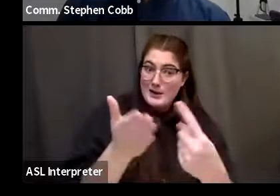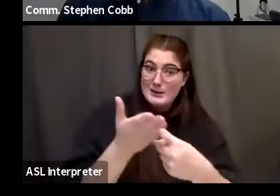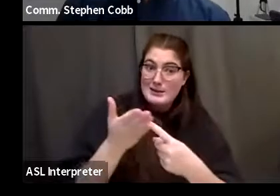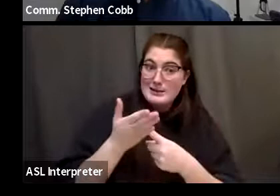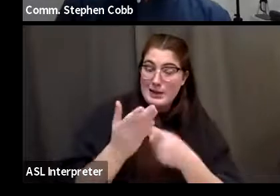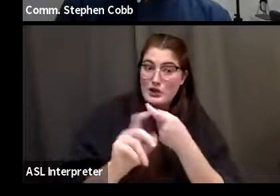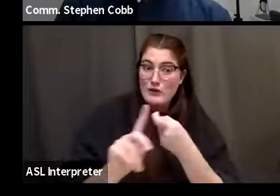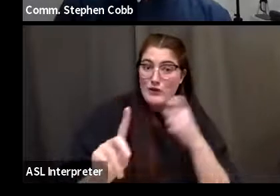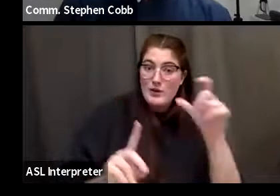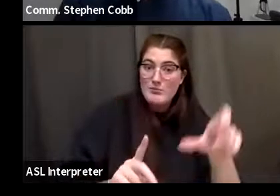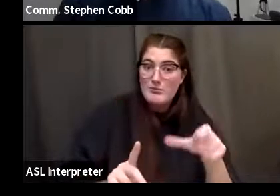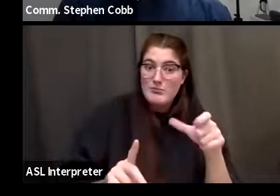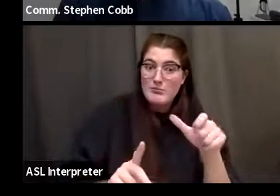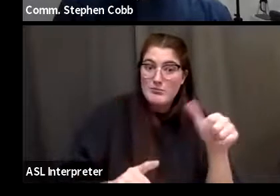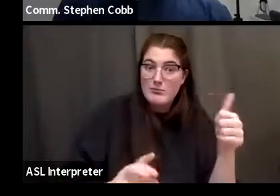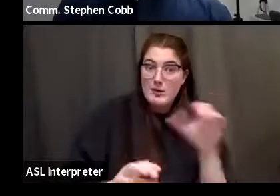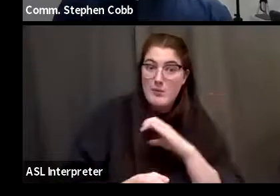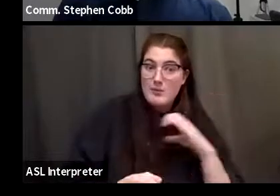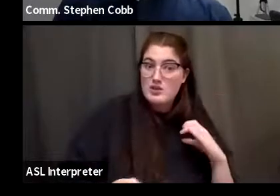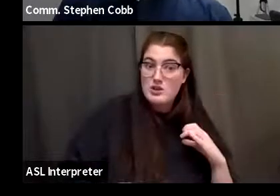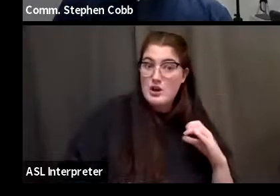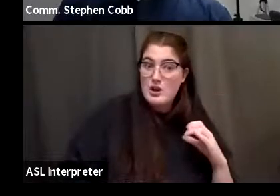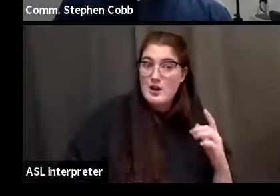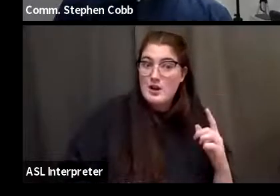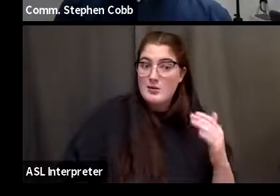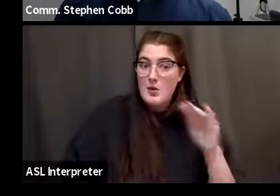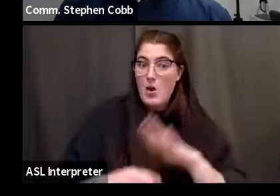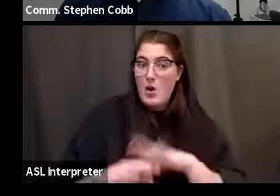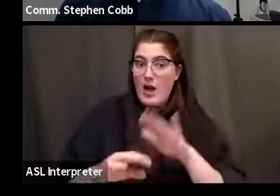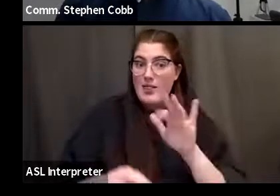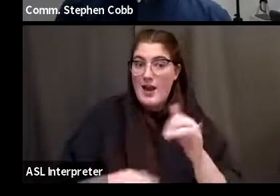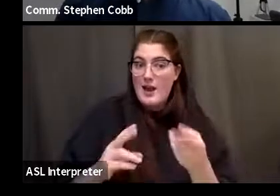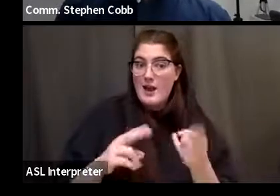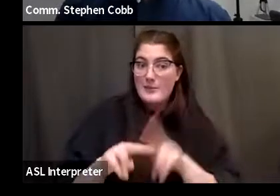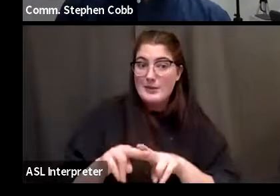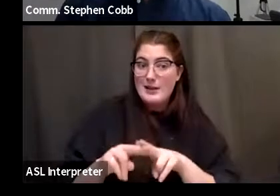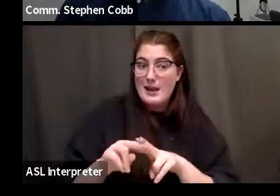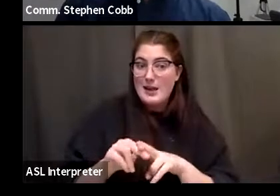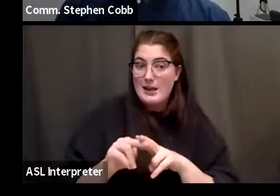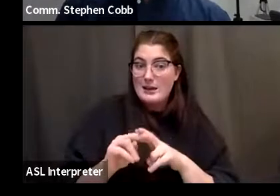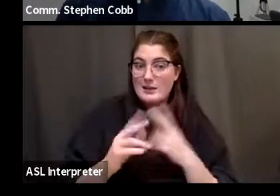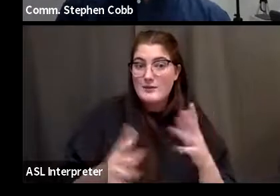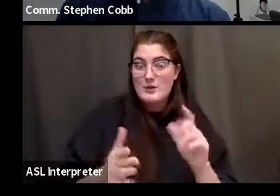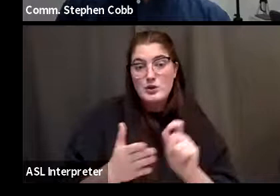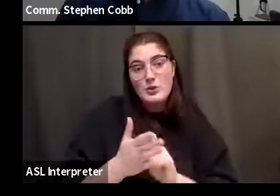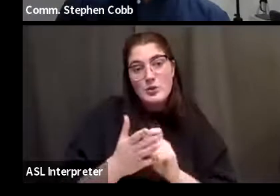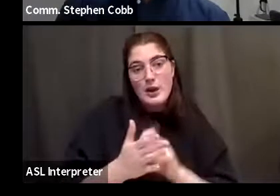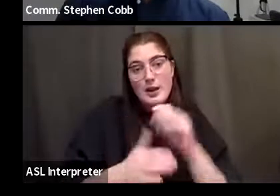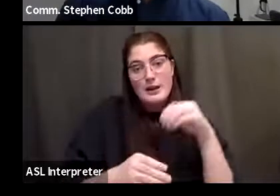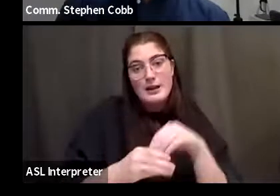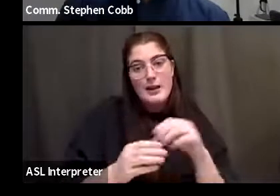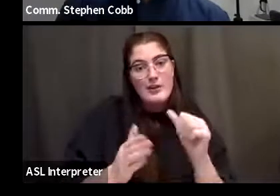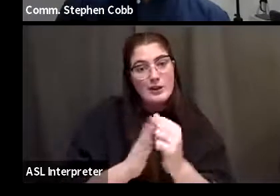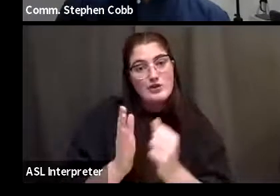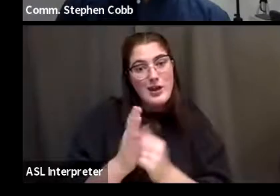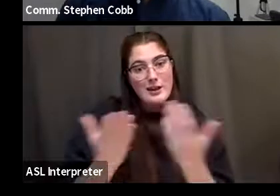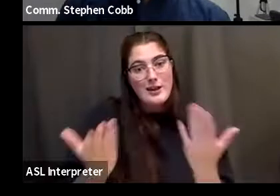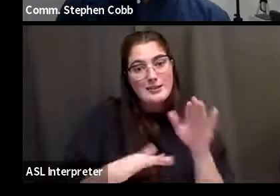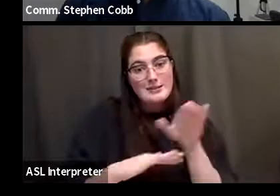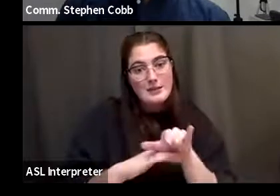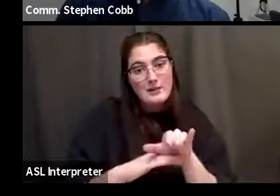from the rest of the commission, on that update as written in our agenda this evening?